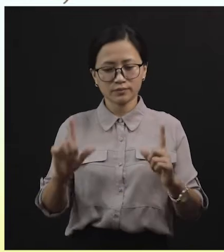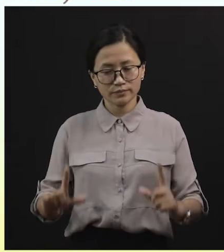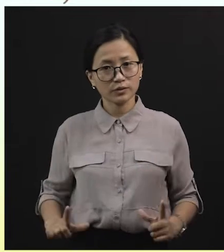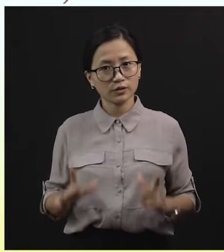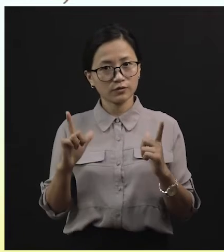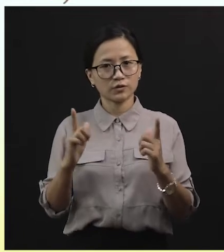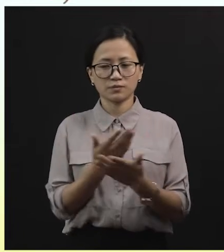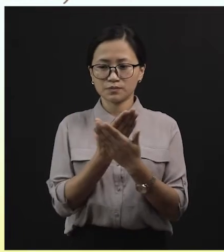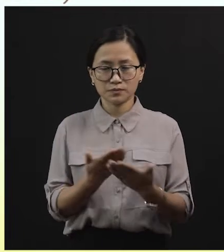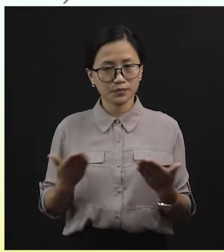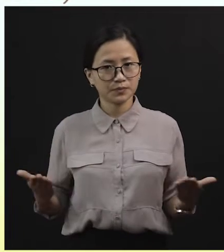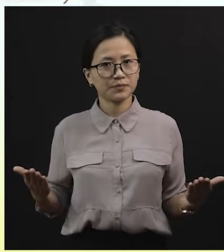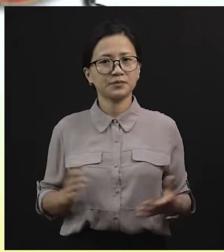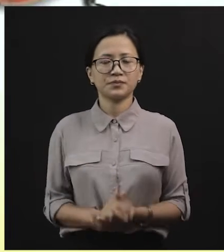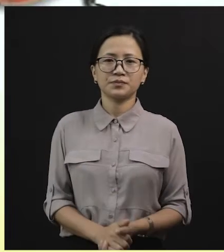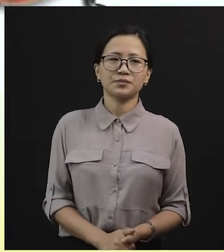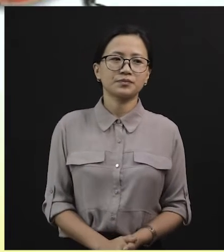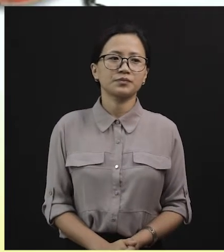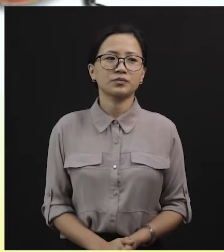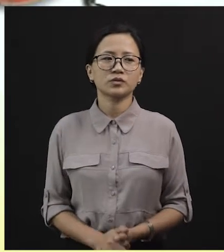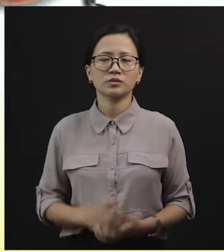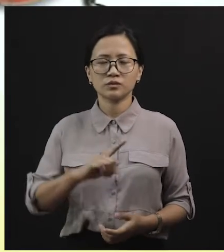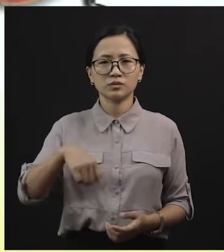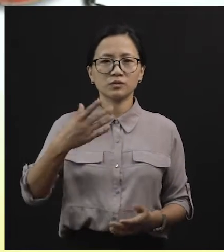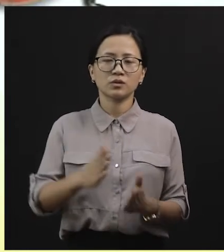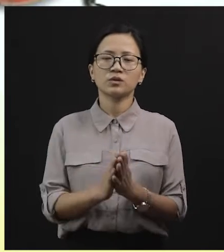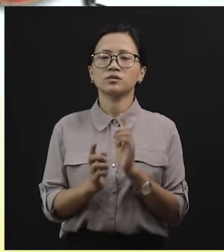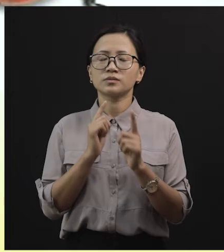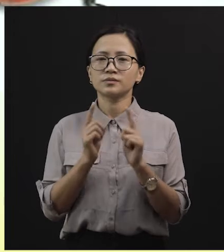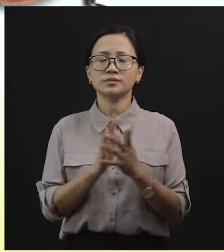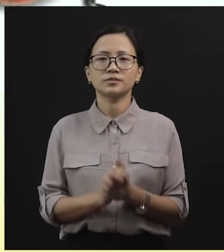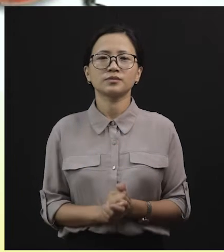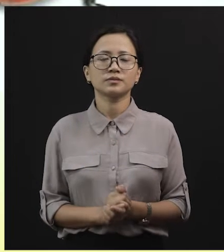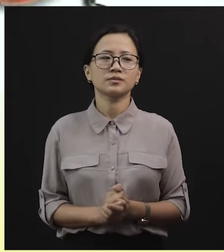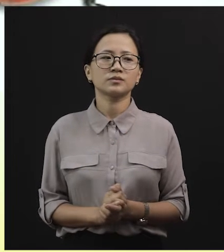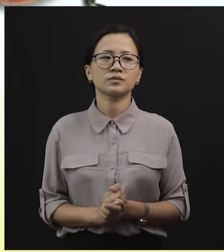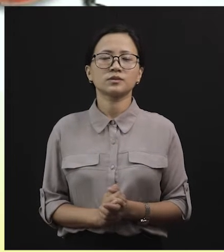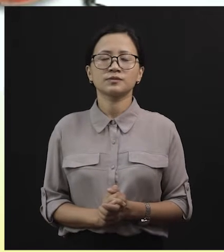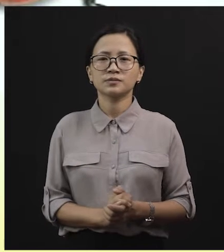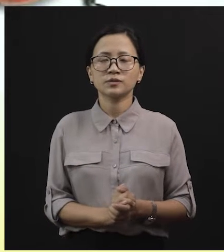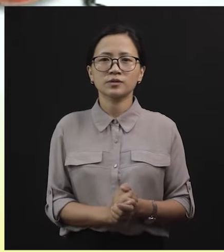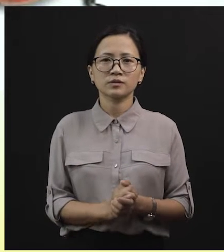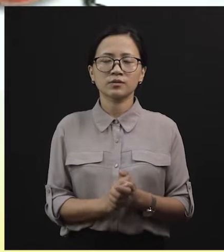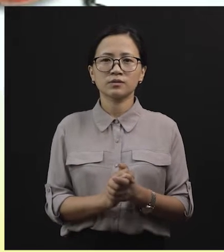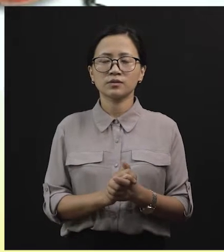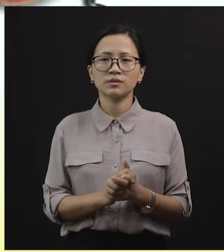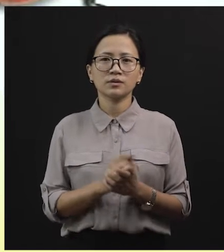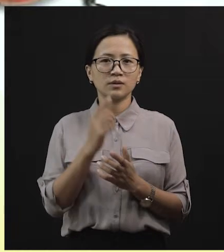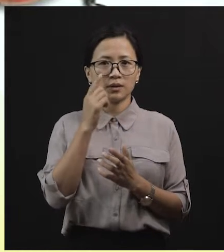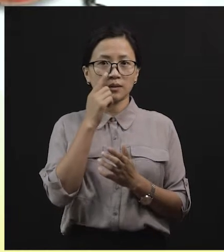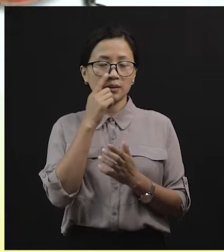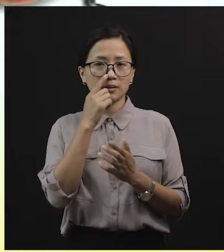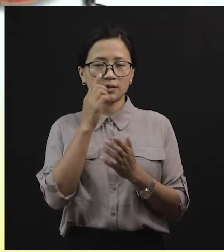living things, okay? Now we will go into the explanation line by line. The first line of the